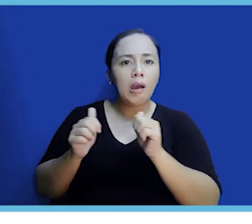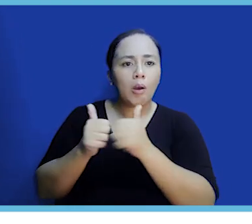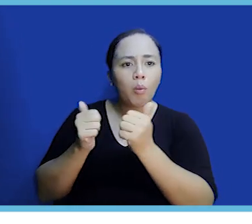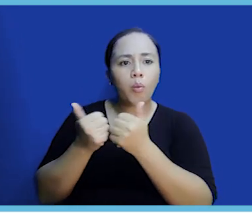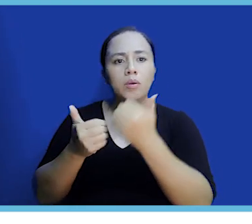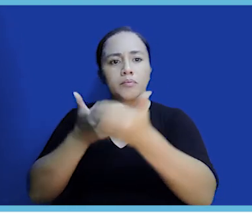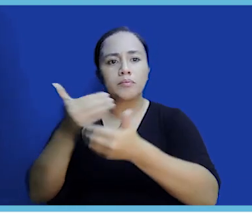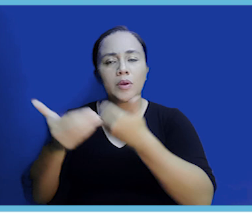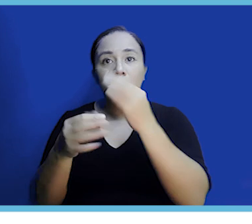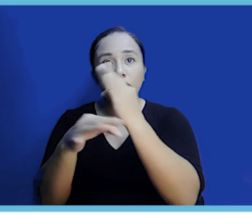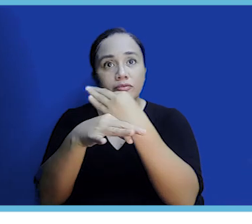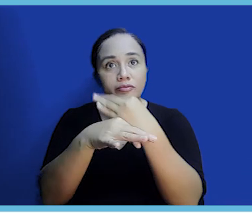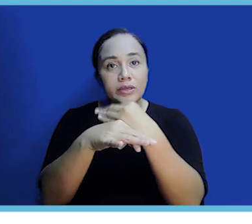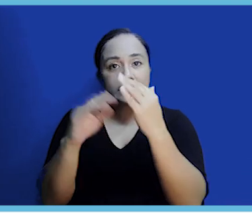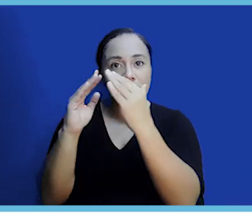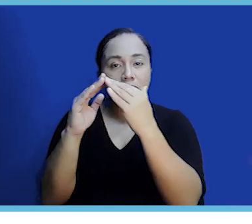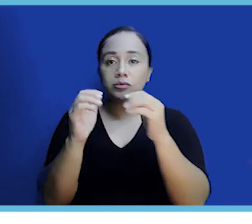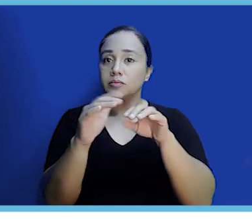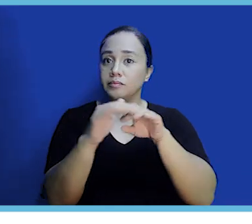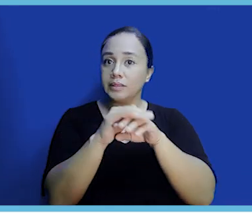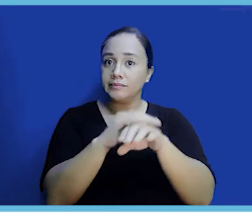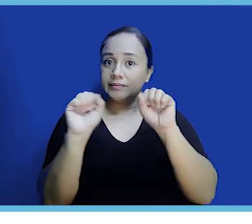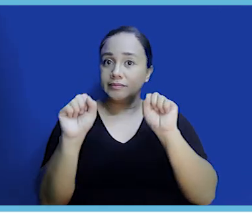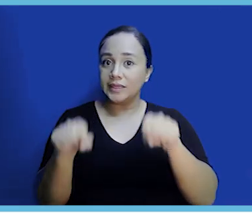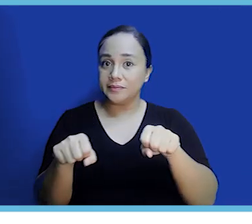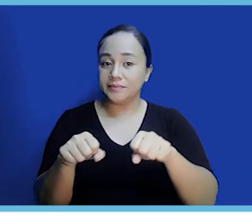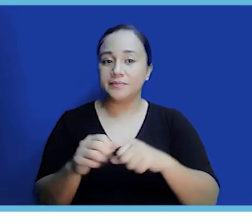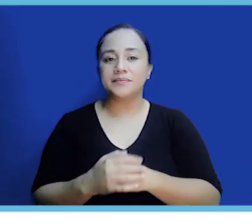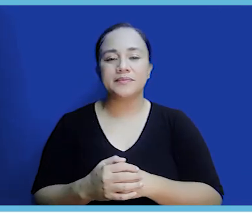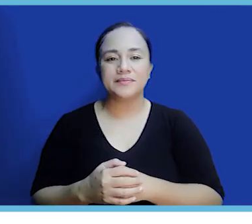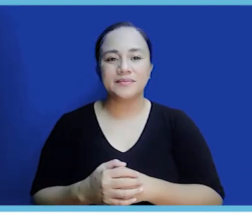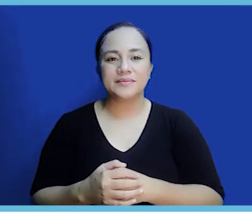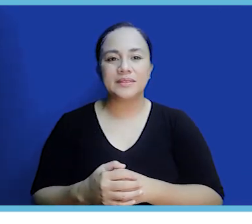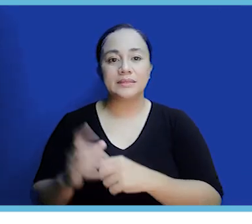the design and process of their house renovation to make it accessible.